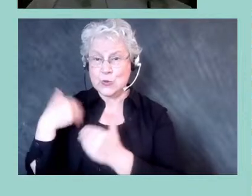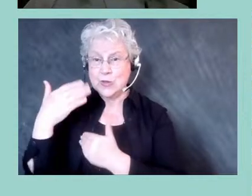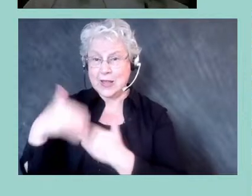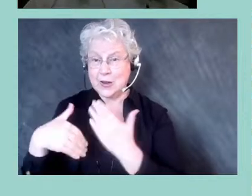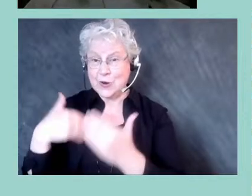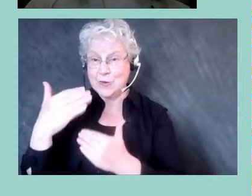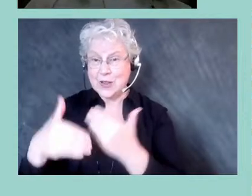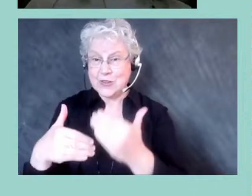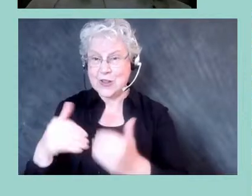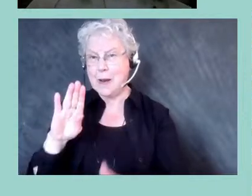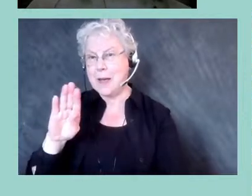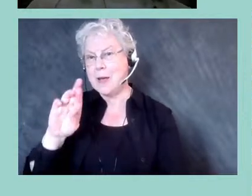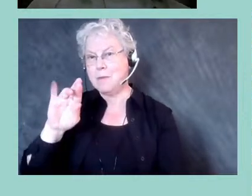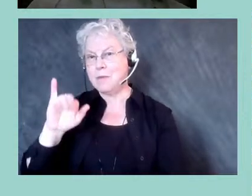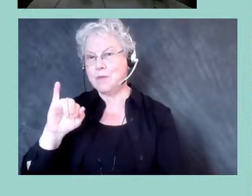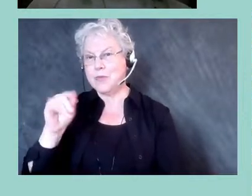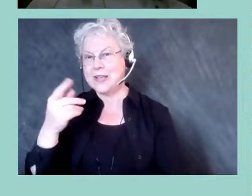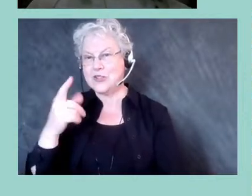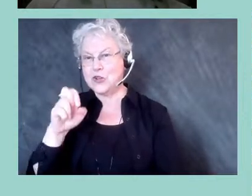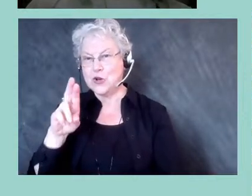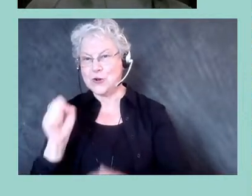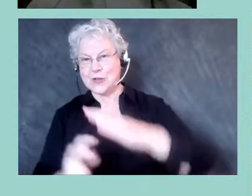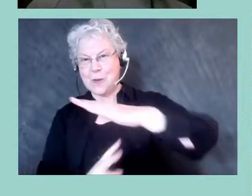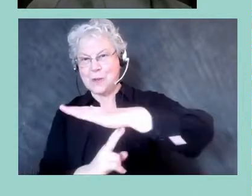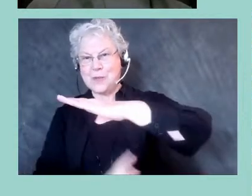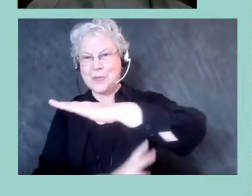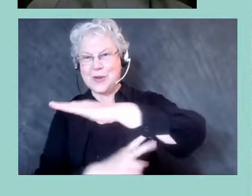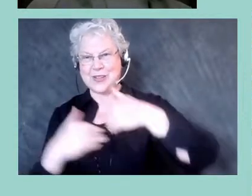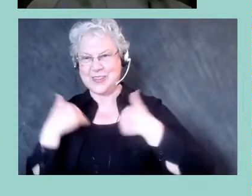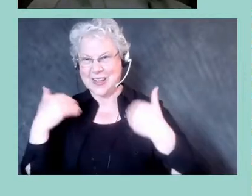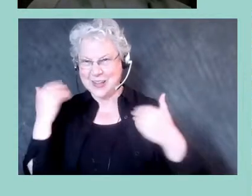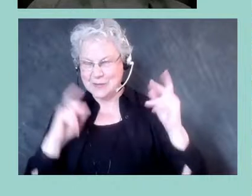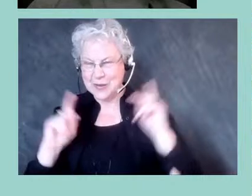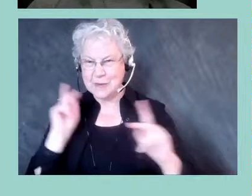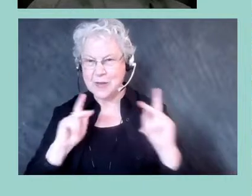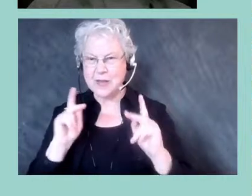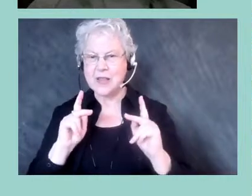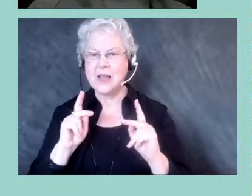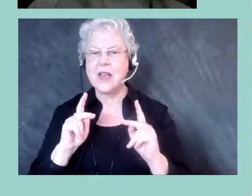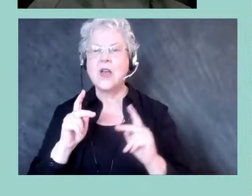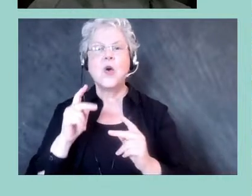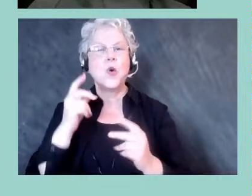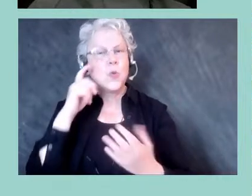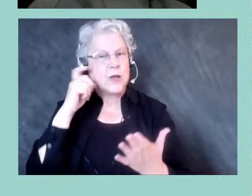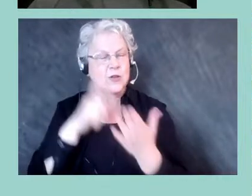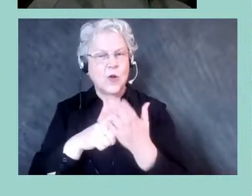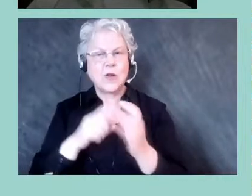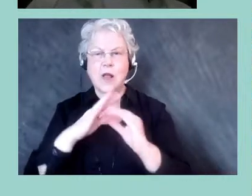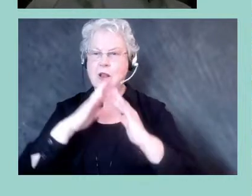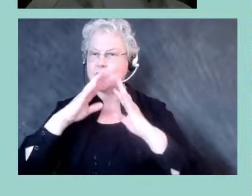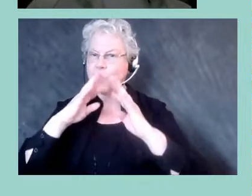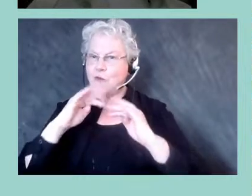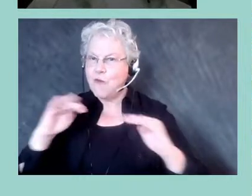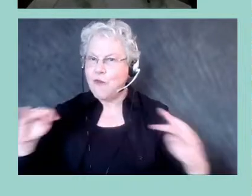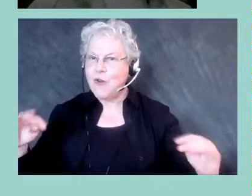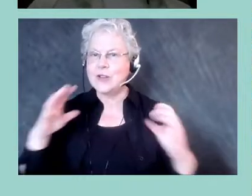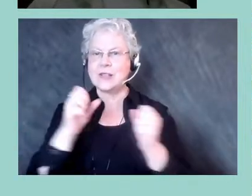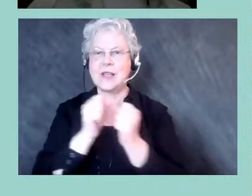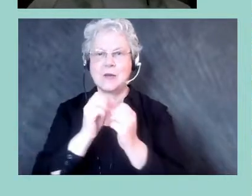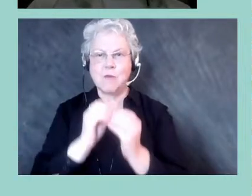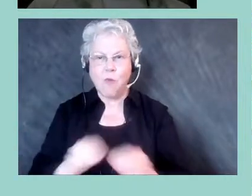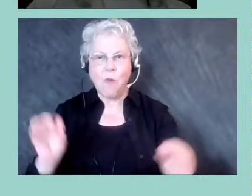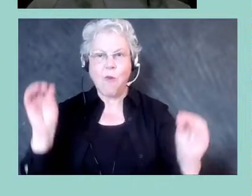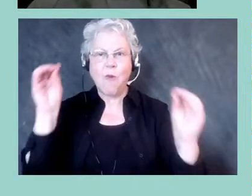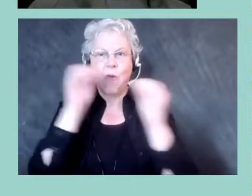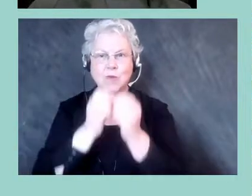new generation of bridgers, we are seeing a growing diversity in our places of worship.